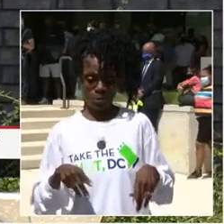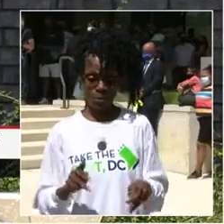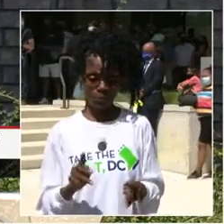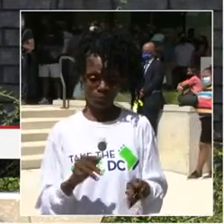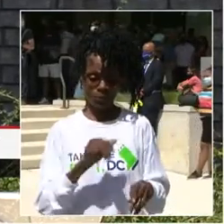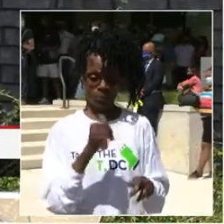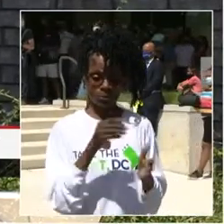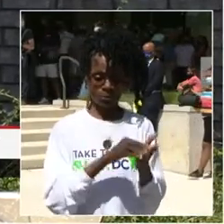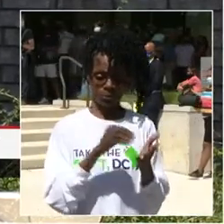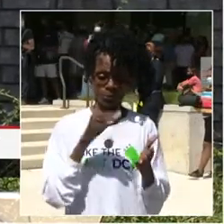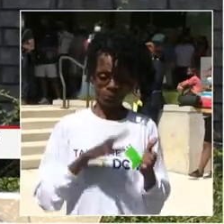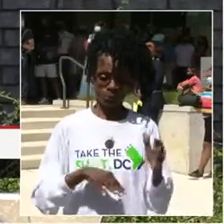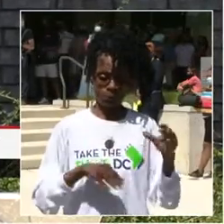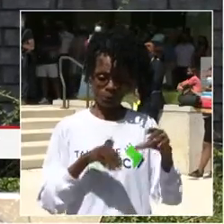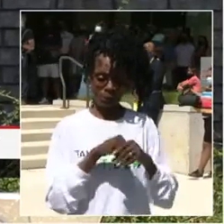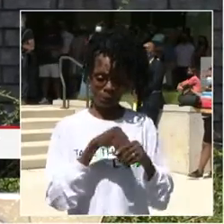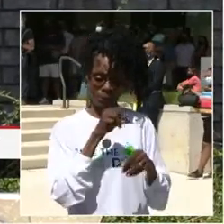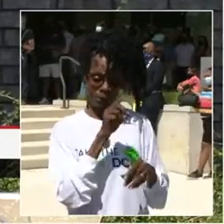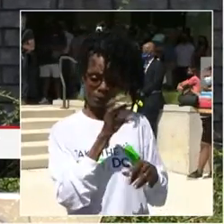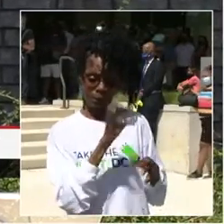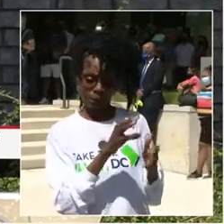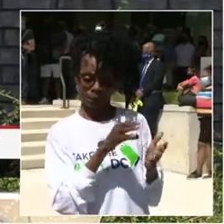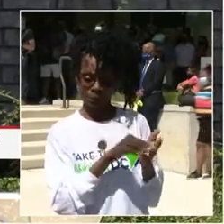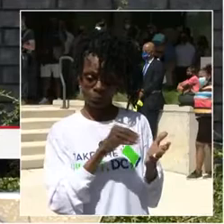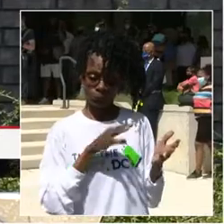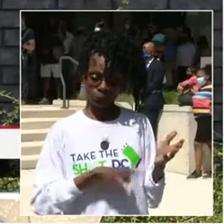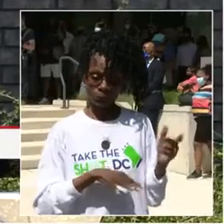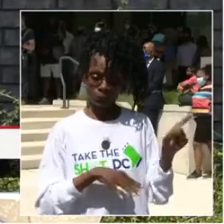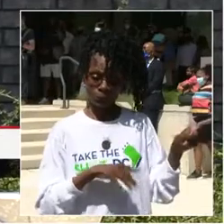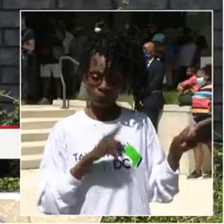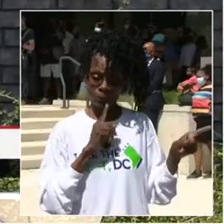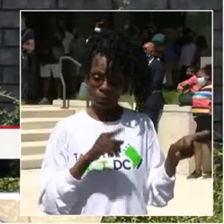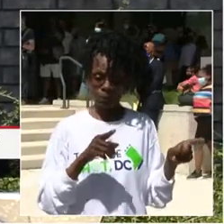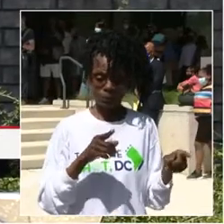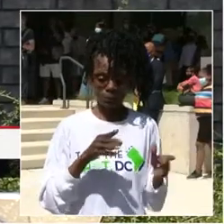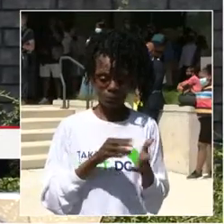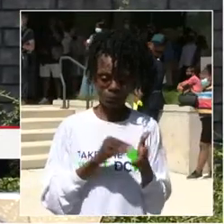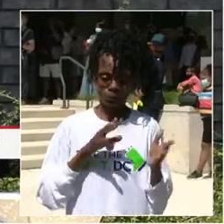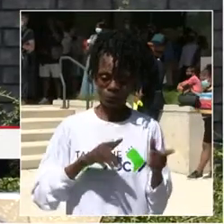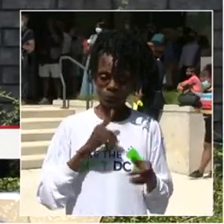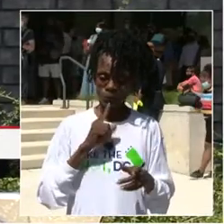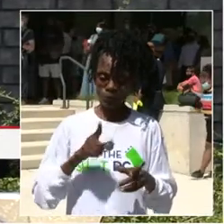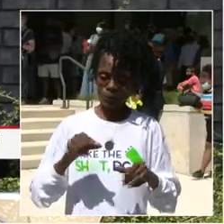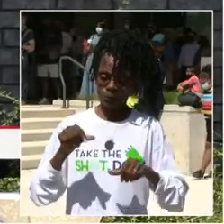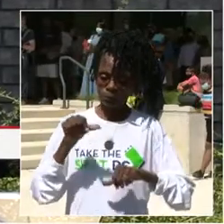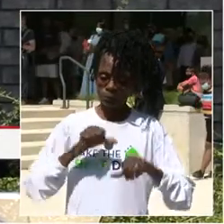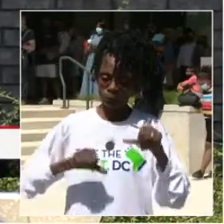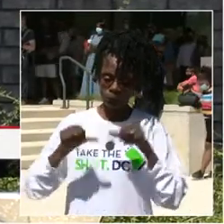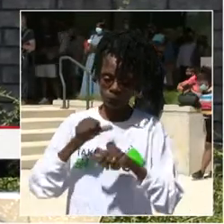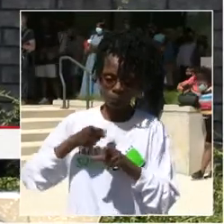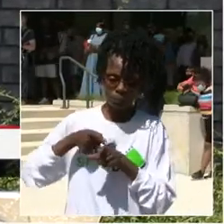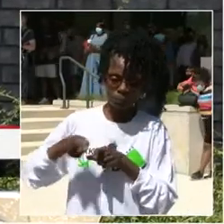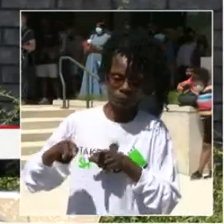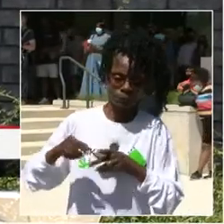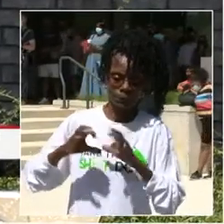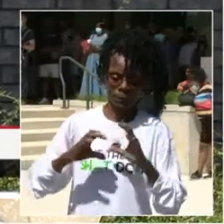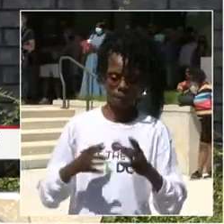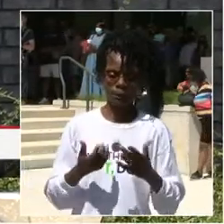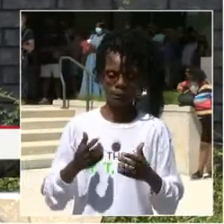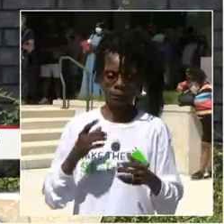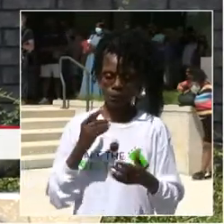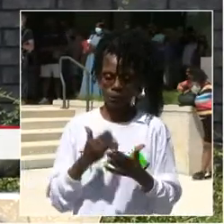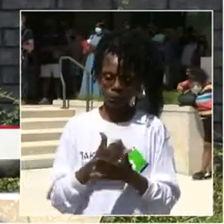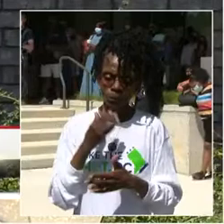this city. It's amazing. I just can't wait to have science here, have special classes, do experiments, especially now that we're getting back from